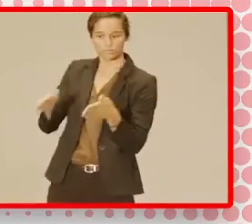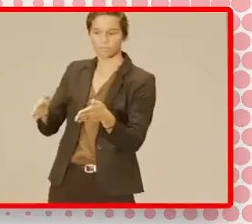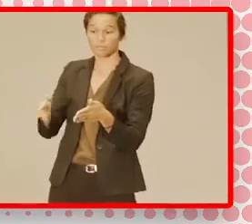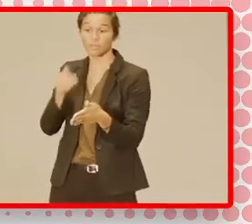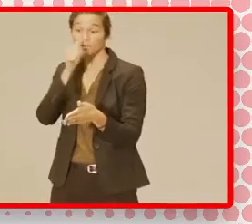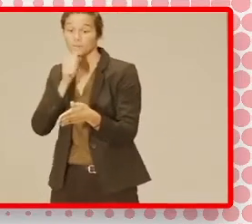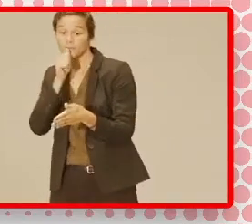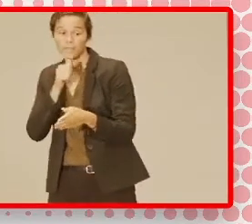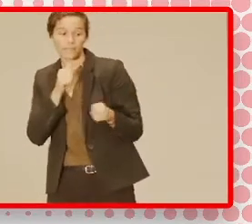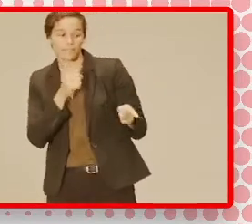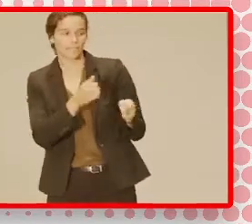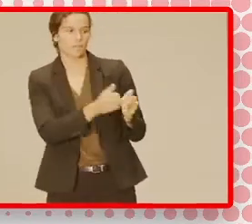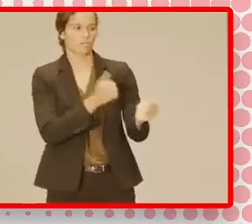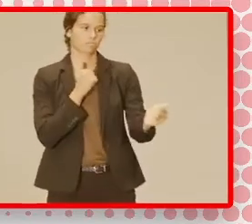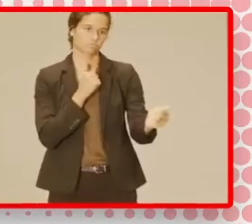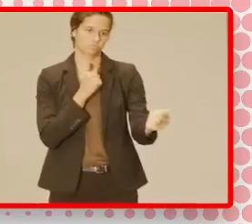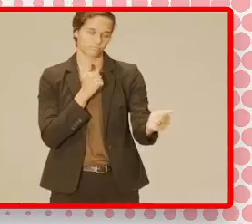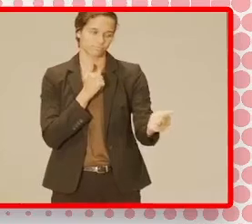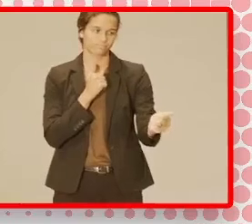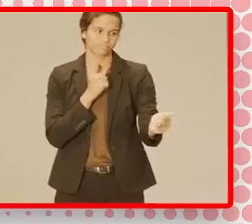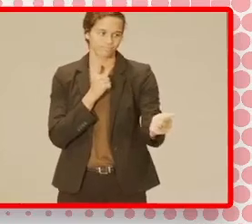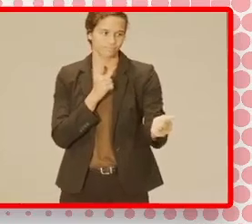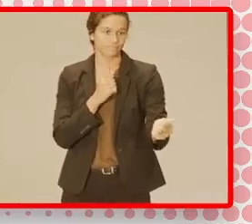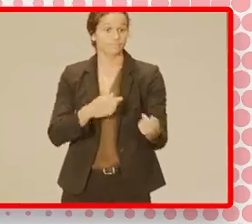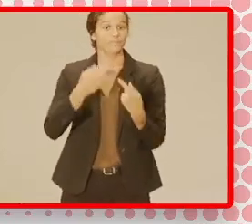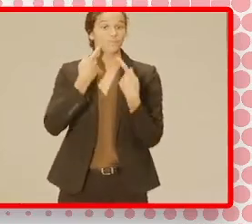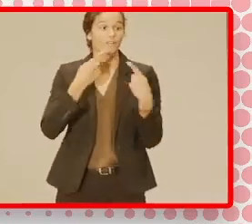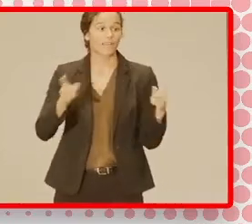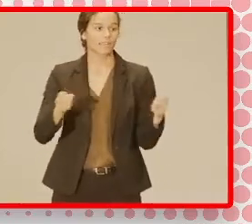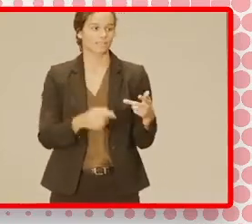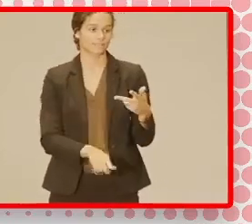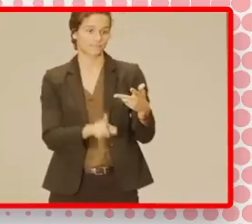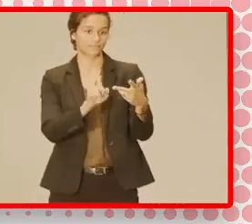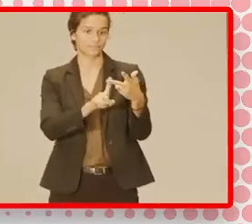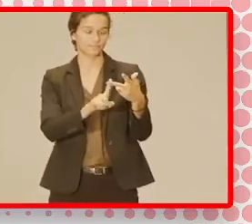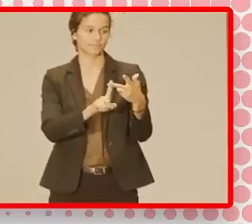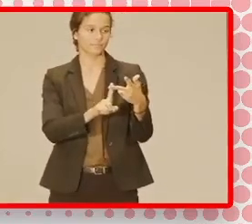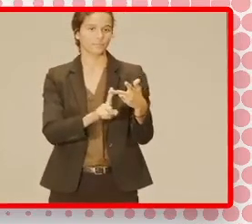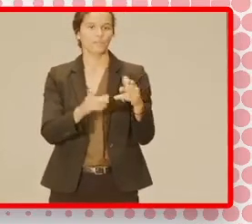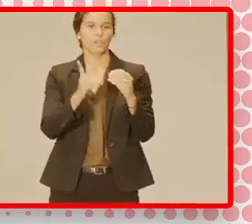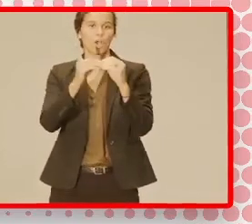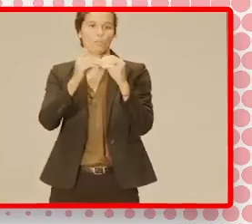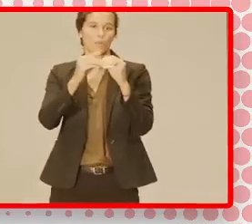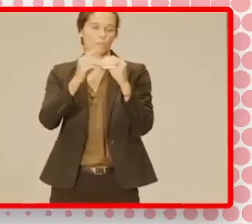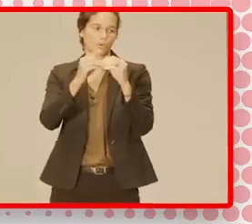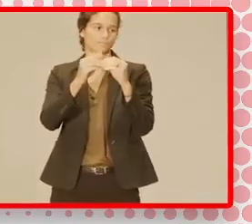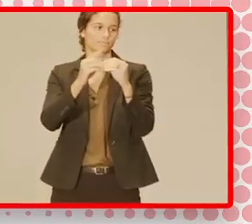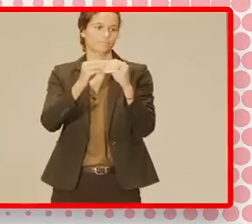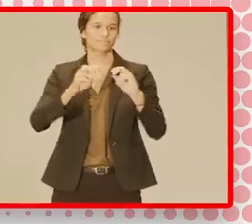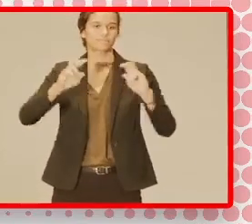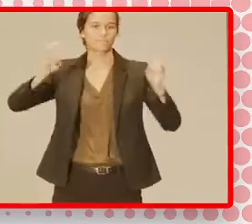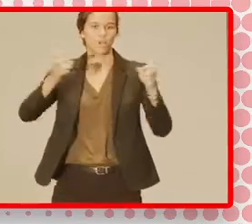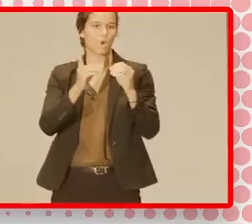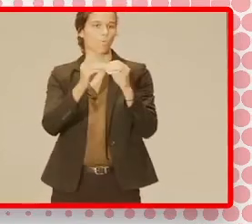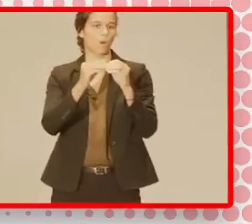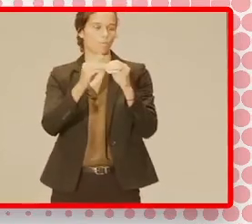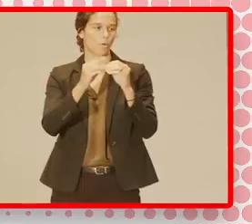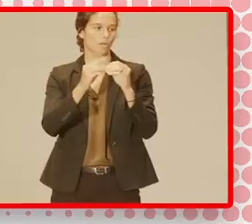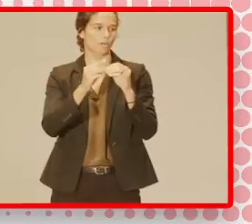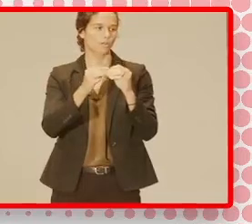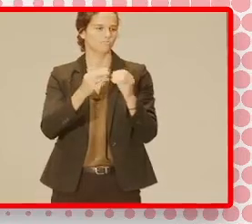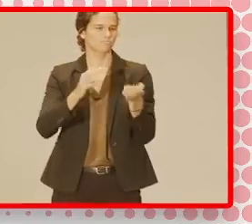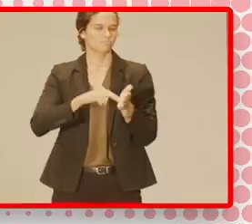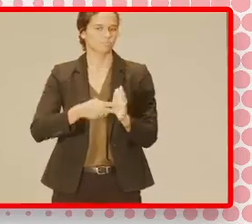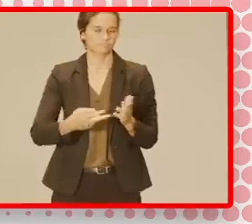And then finally, we have this mantra called just one more. The just one more is an achievement